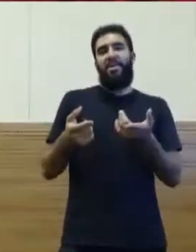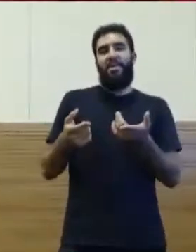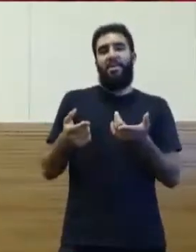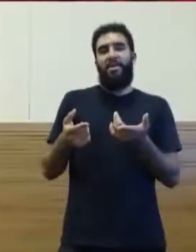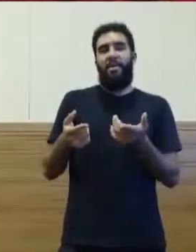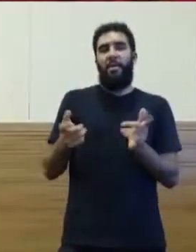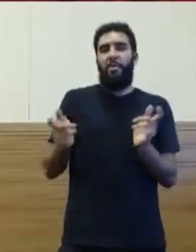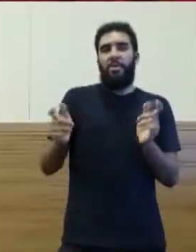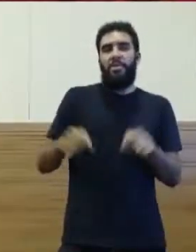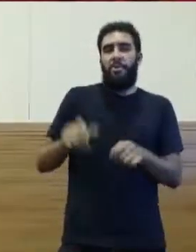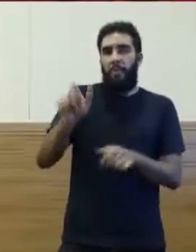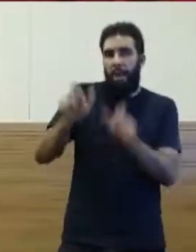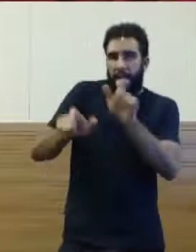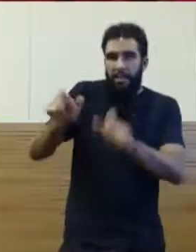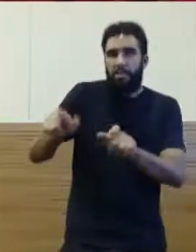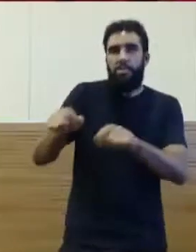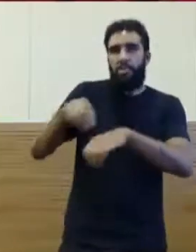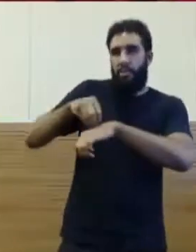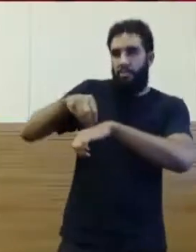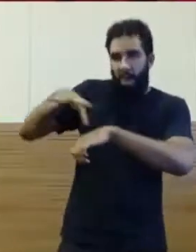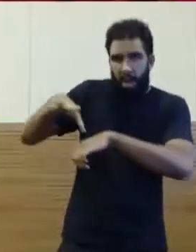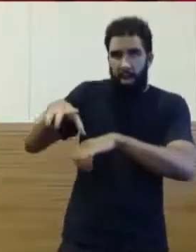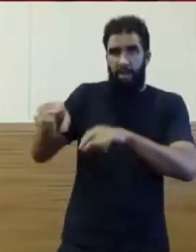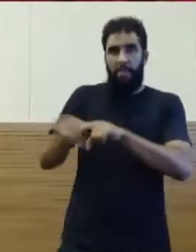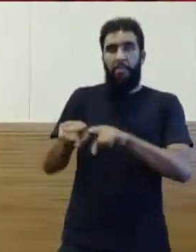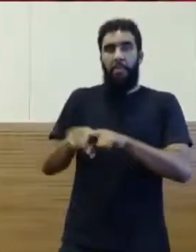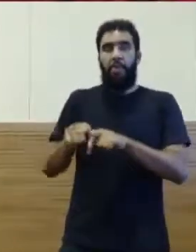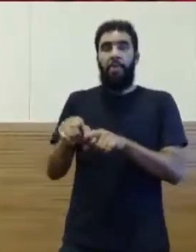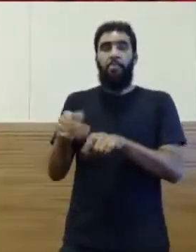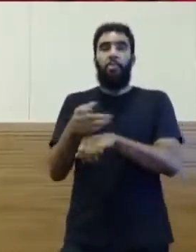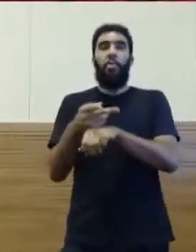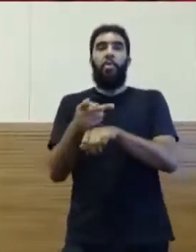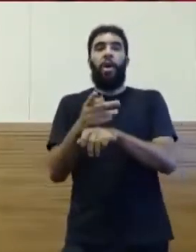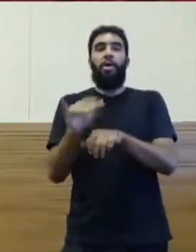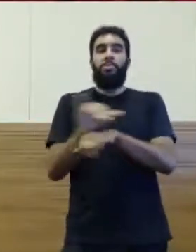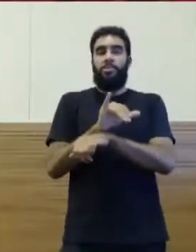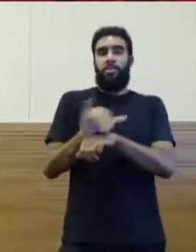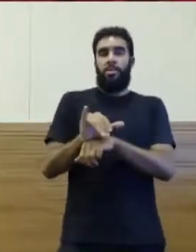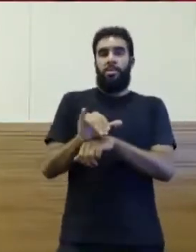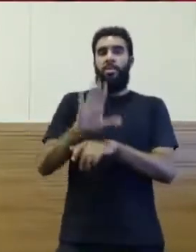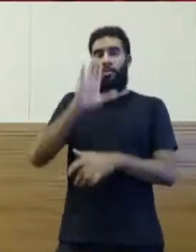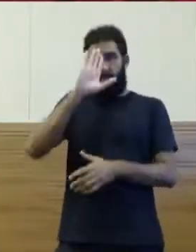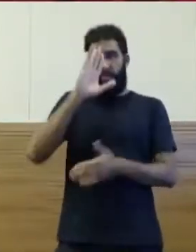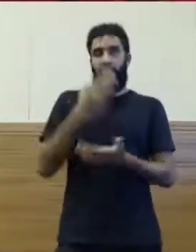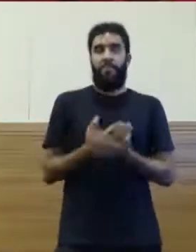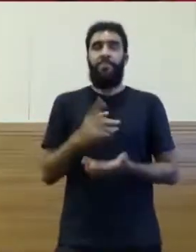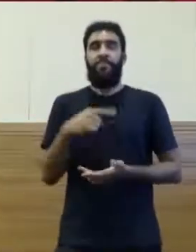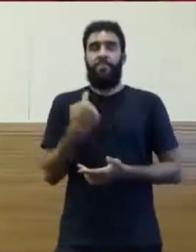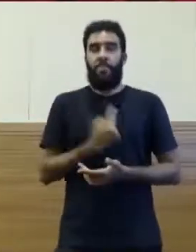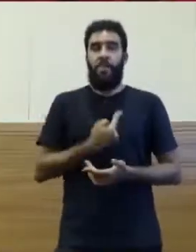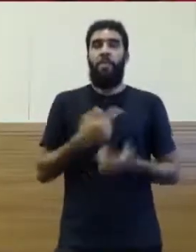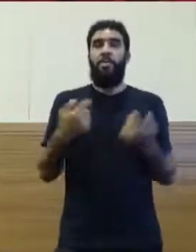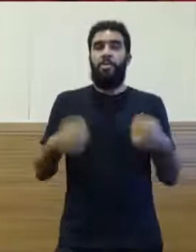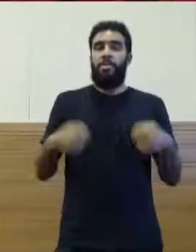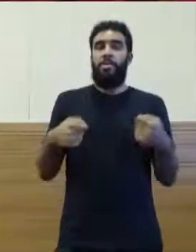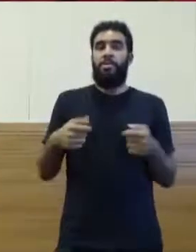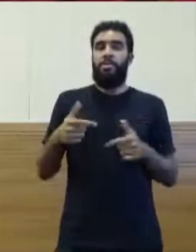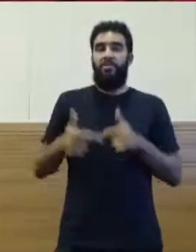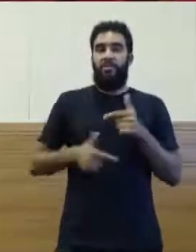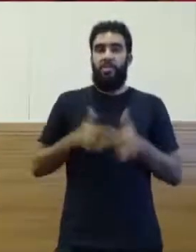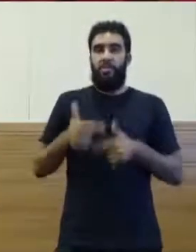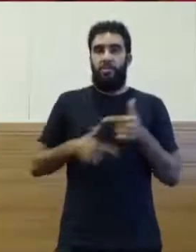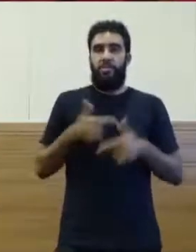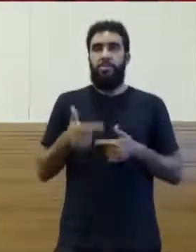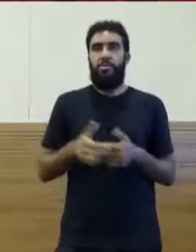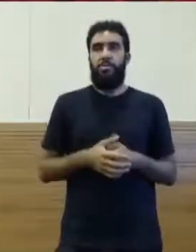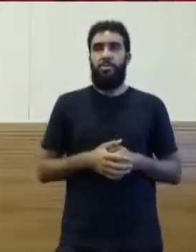to advertise this, to seek a mechanism that I think we have to work on and